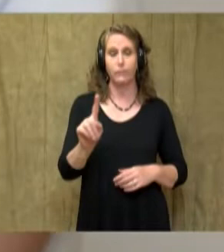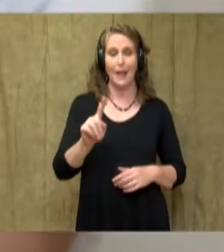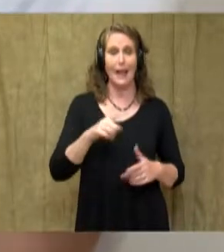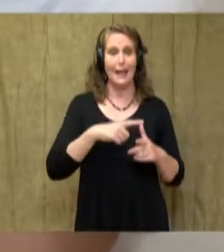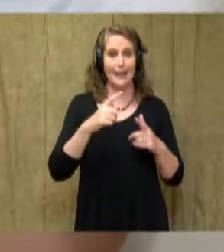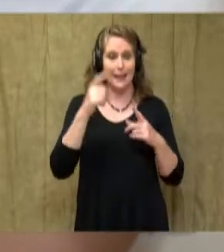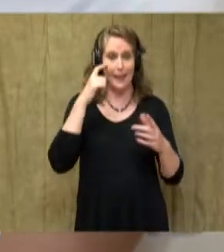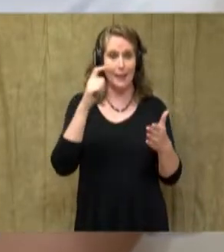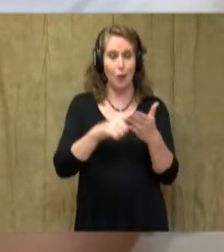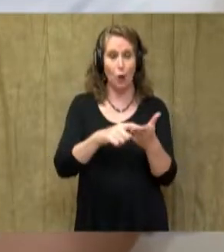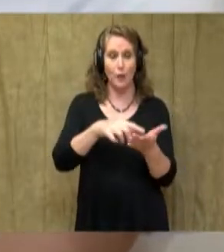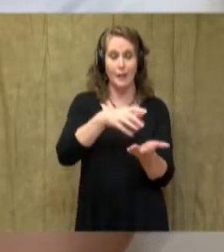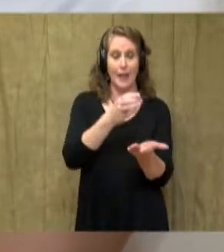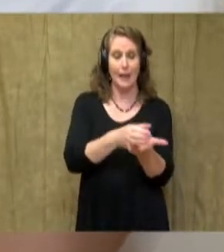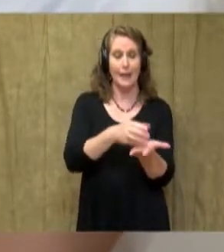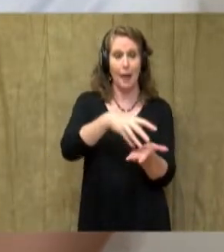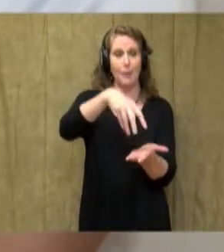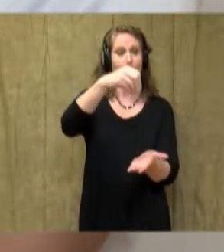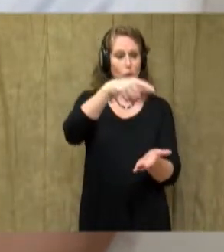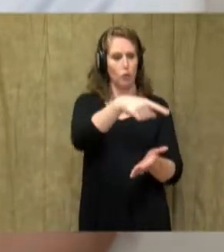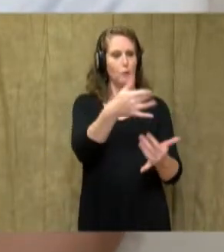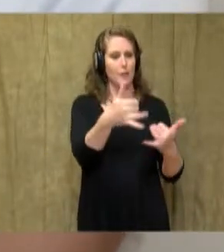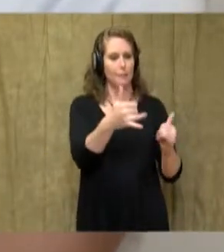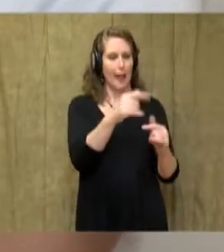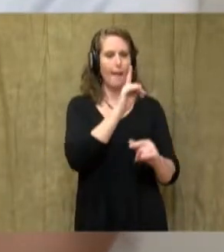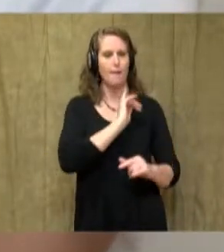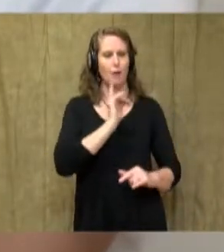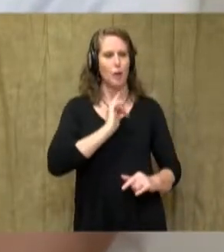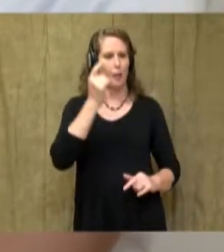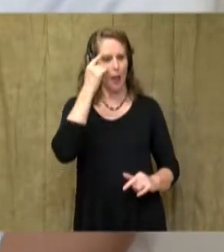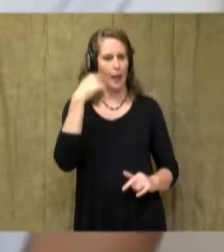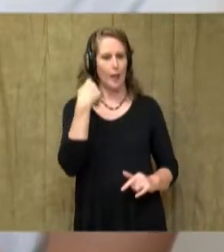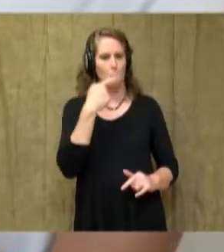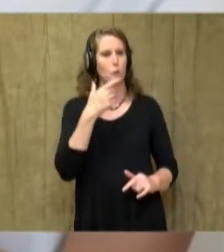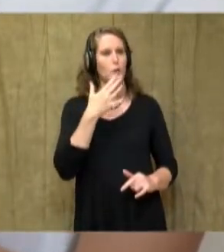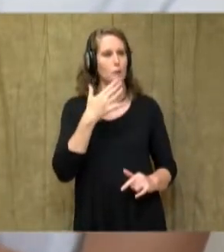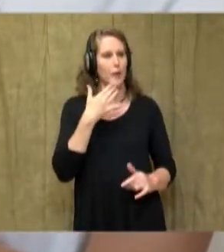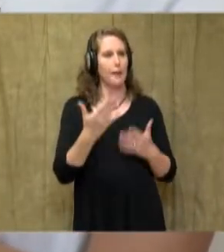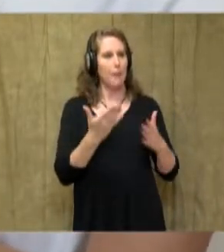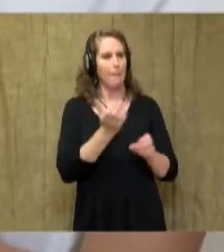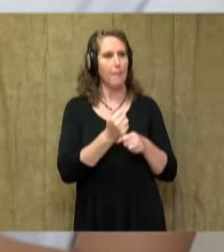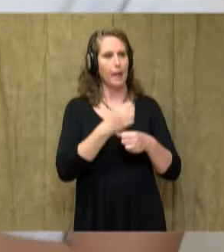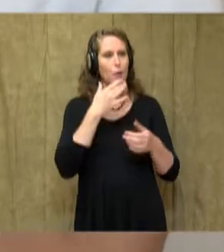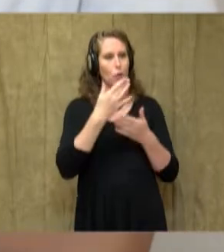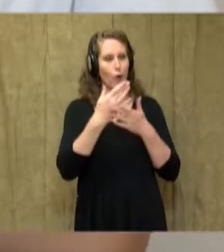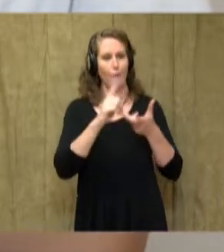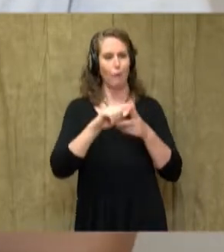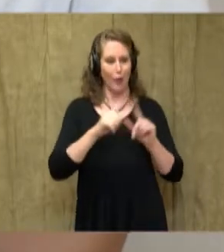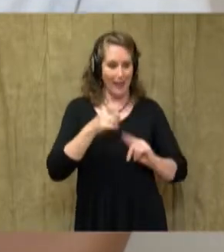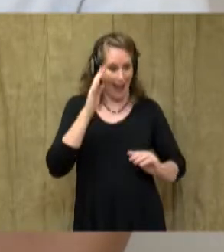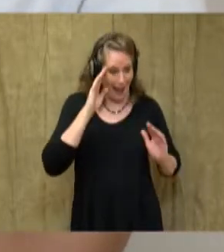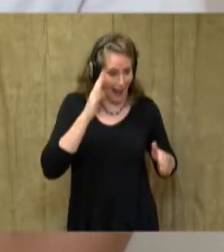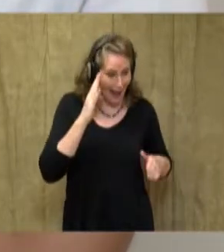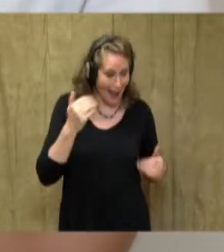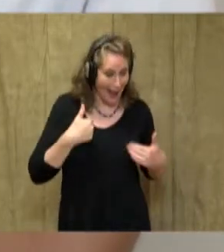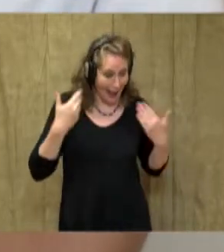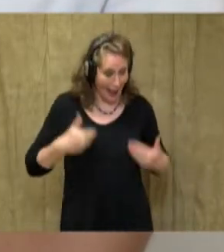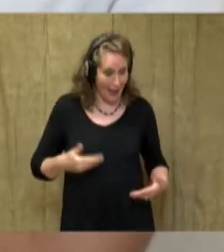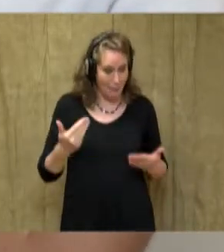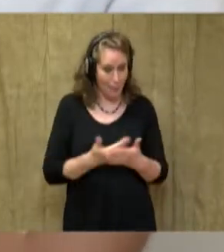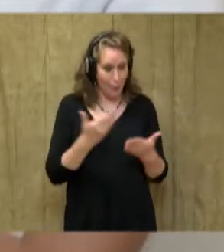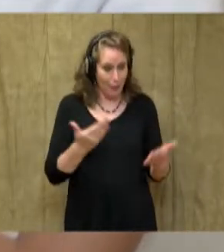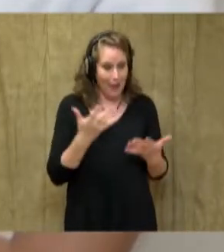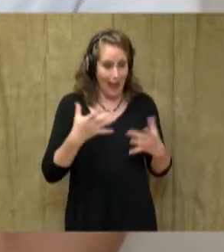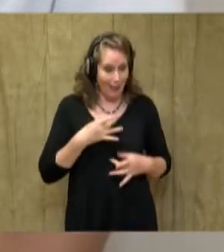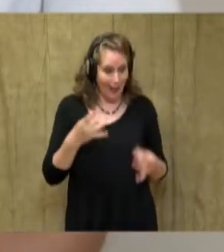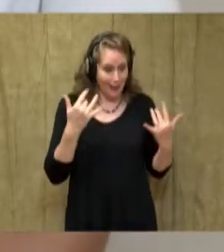Then he saw Cupcake playing by herself. He thought she looked sweet and might make a good friend. Hello, I'm new here and I'd like